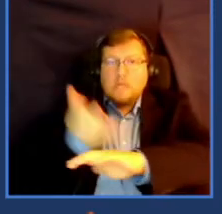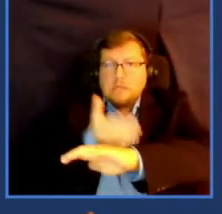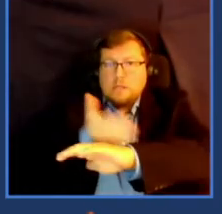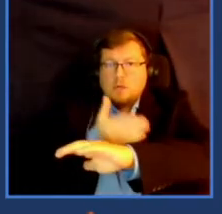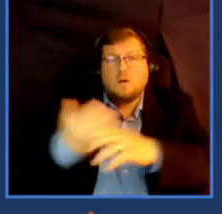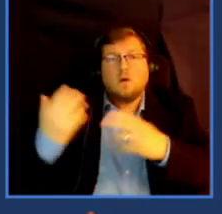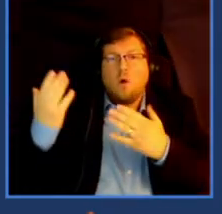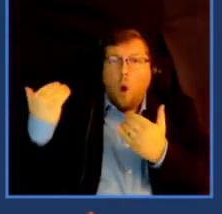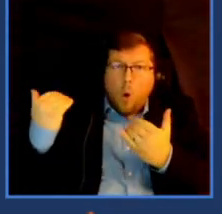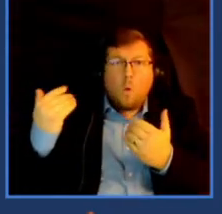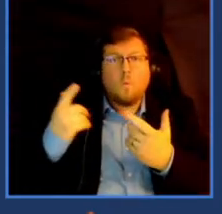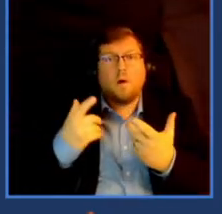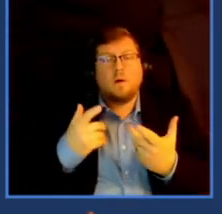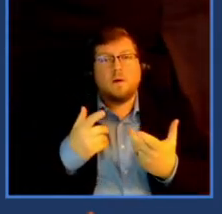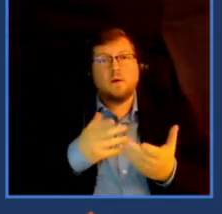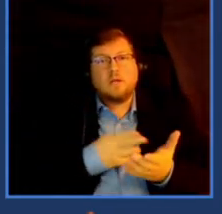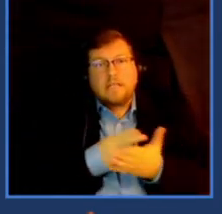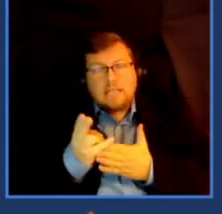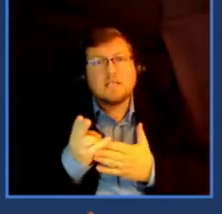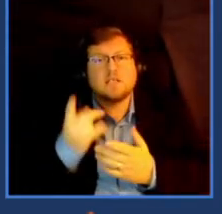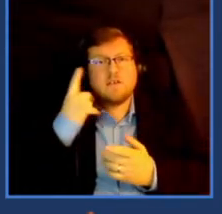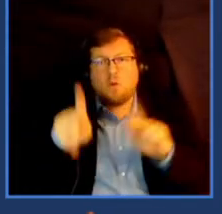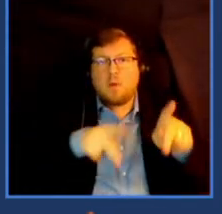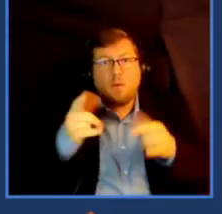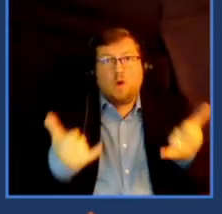many people who are struggling right now.